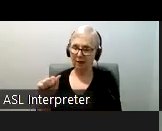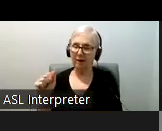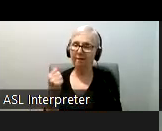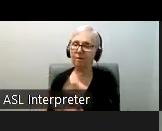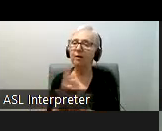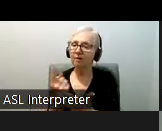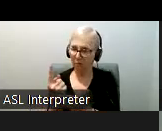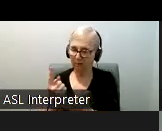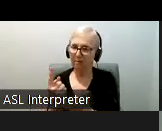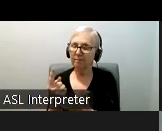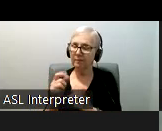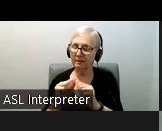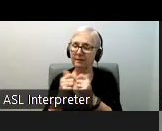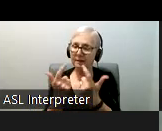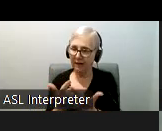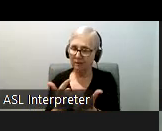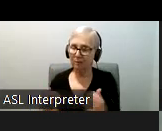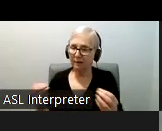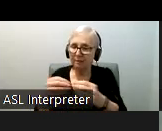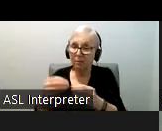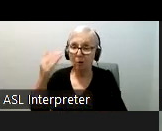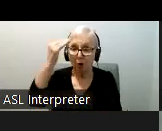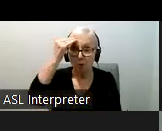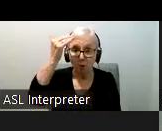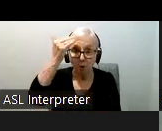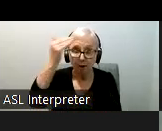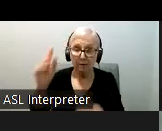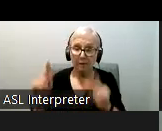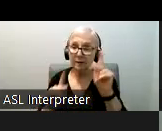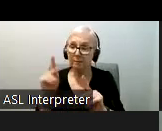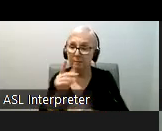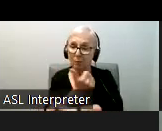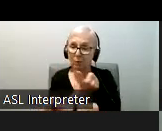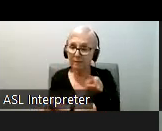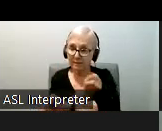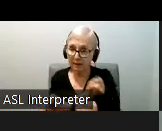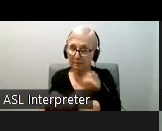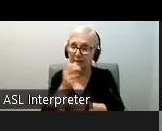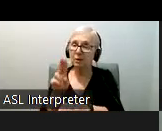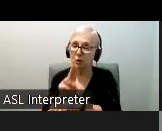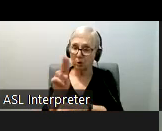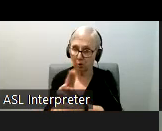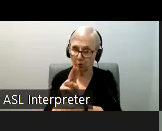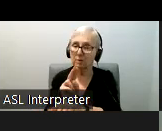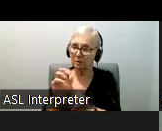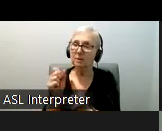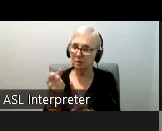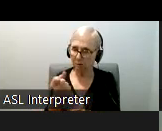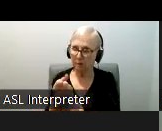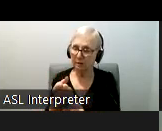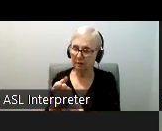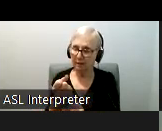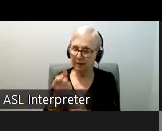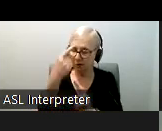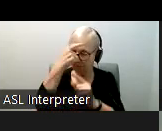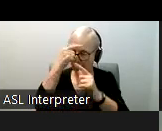specifically, this council has really made me much more aware of people with substance use conditions, and that's really helped me think much